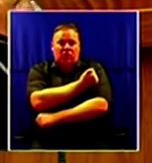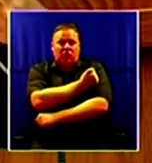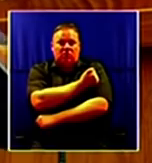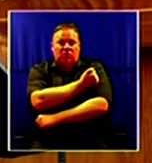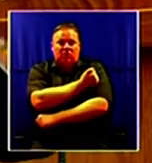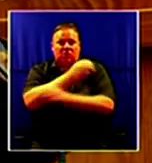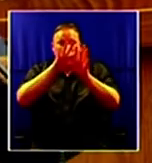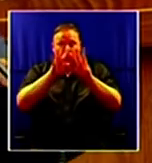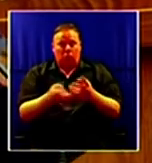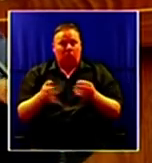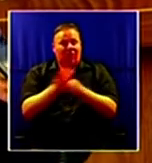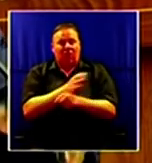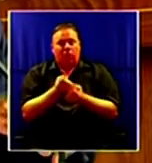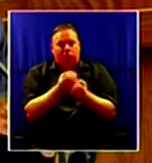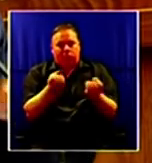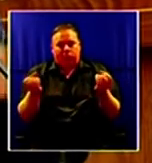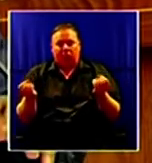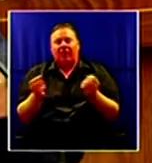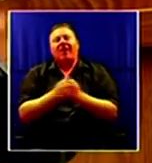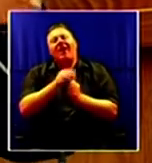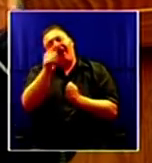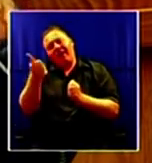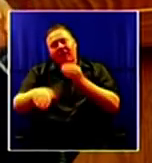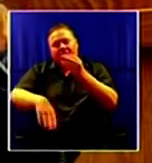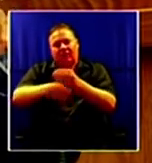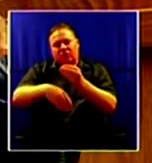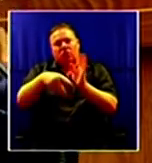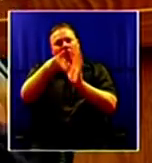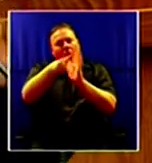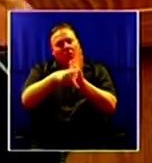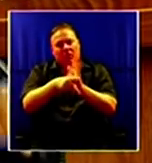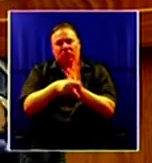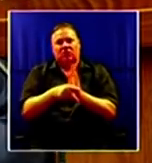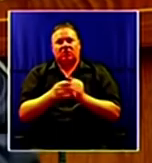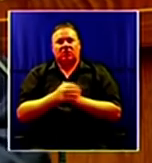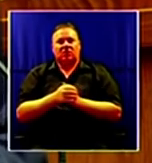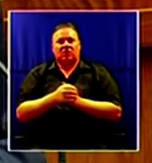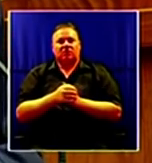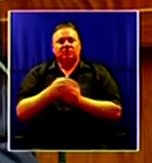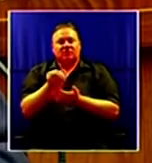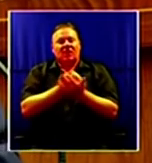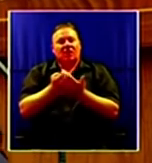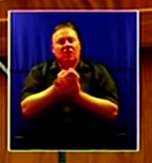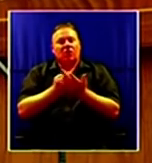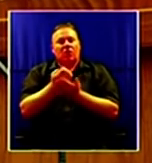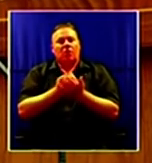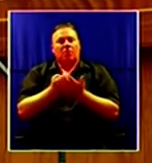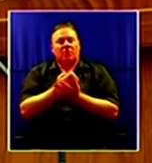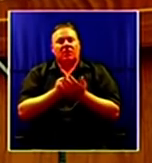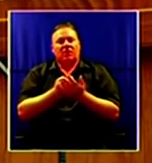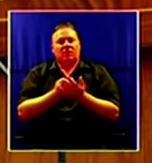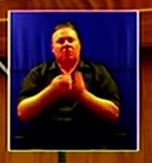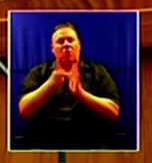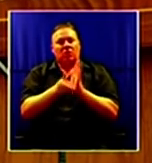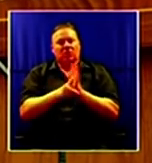other additional policy measures, deliberate economic policy measures. China is